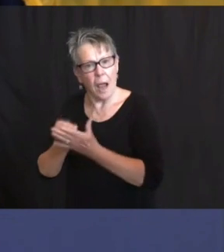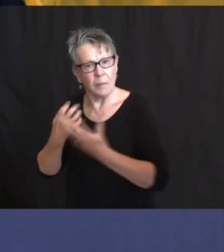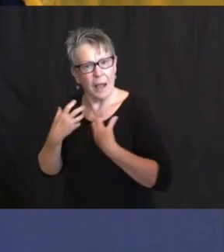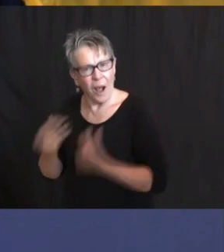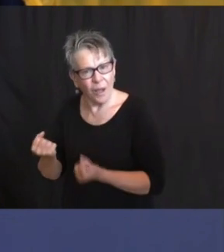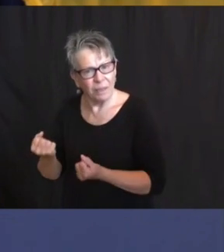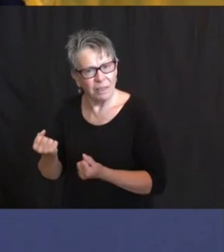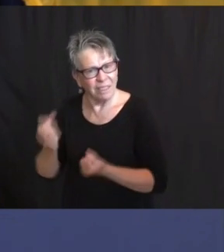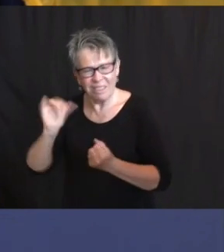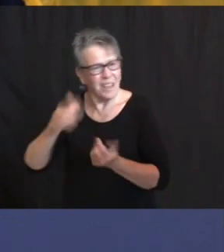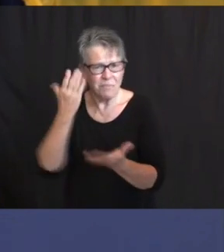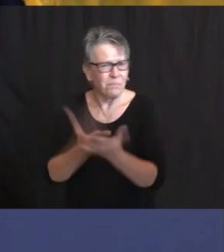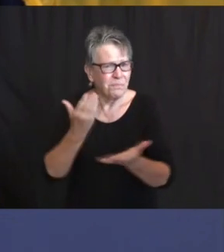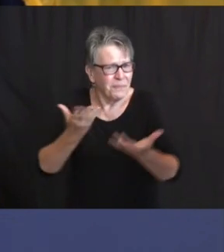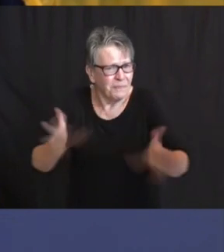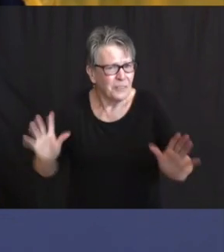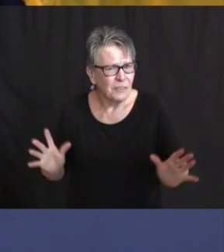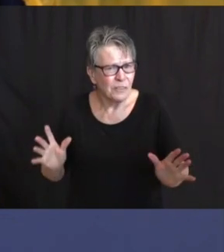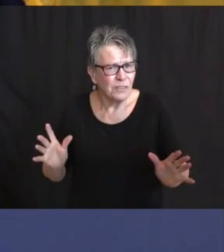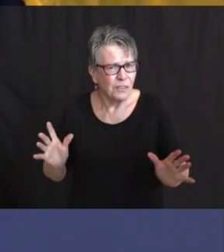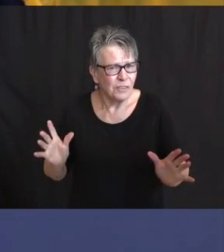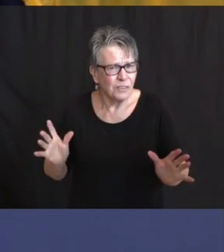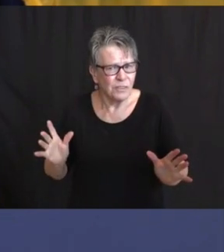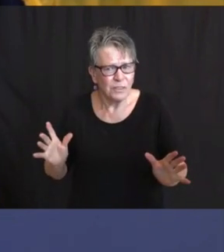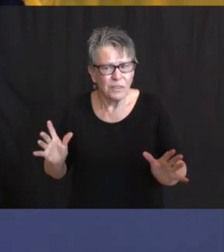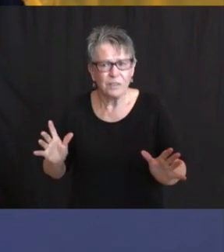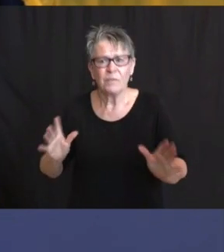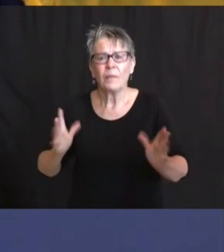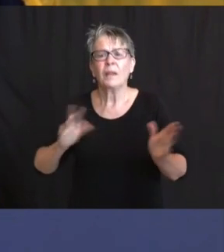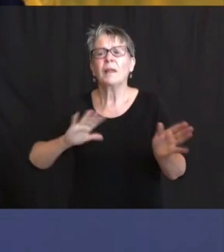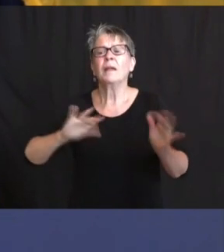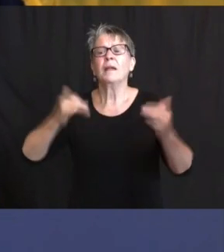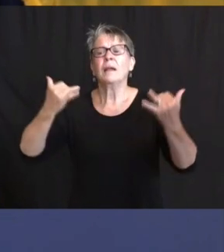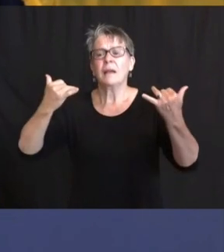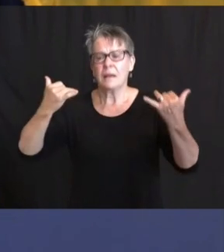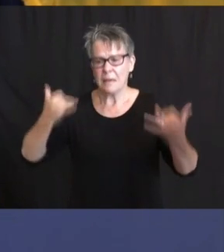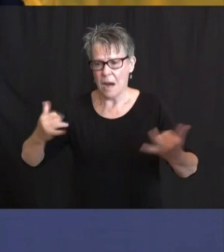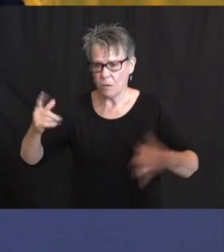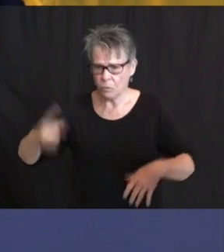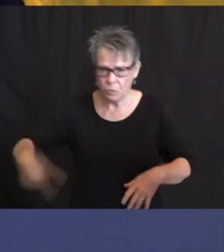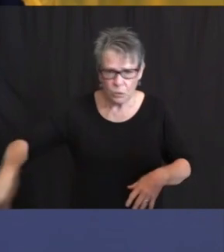shopping, just up and down the state, unlike any other American state.